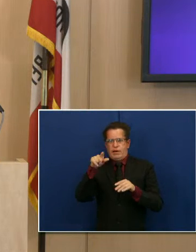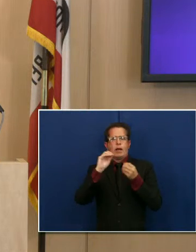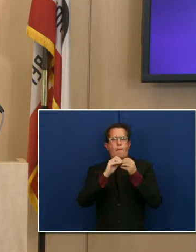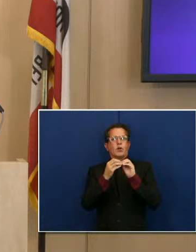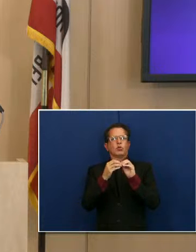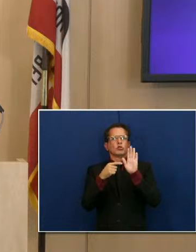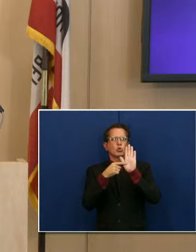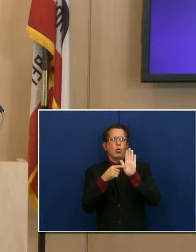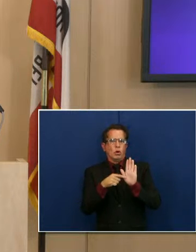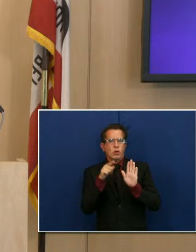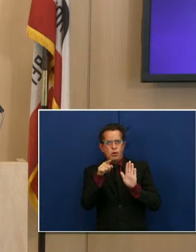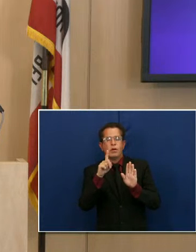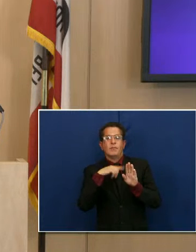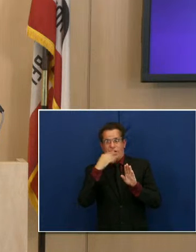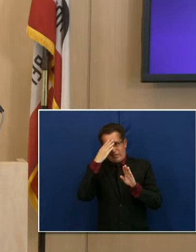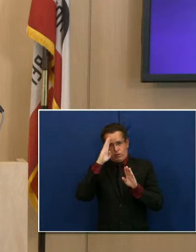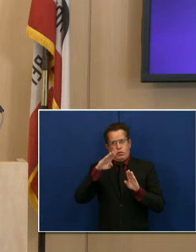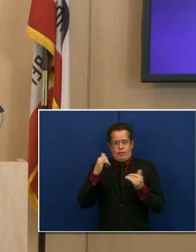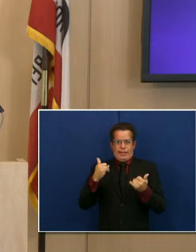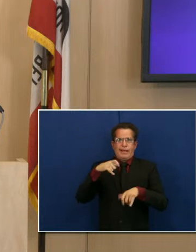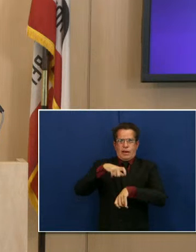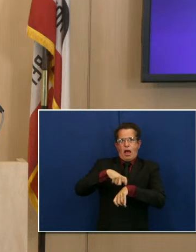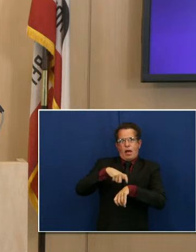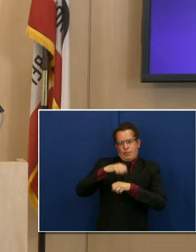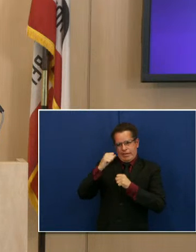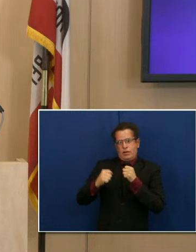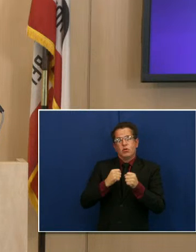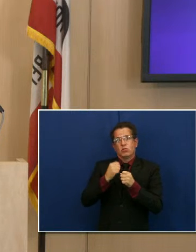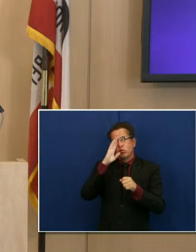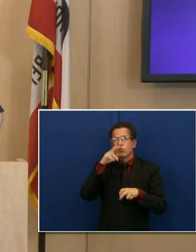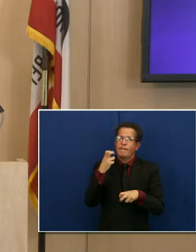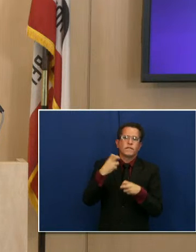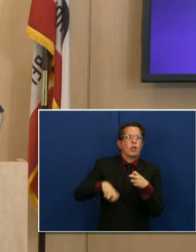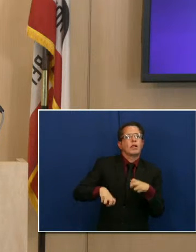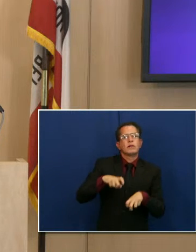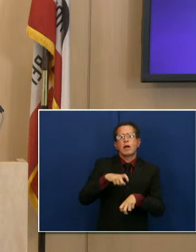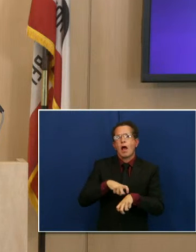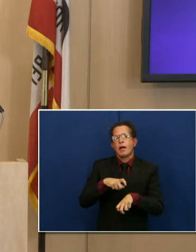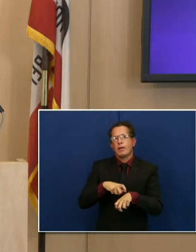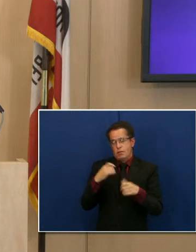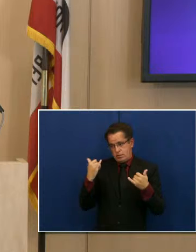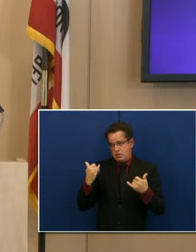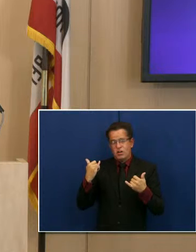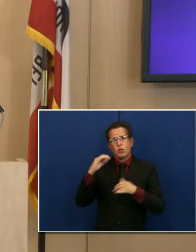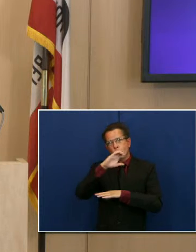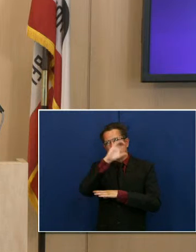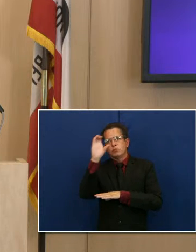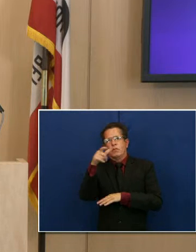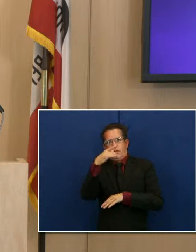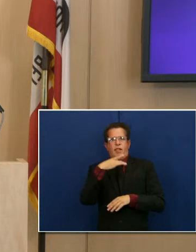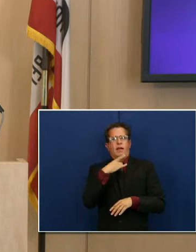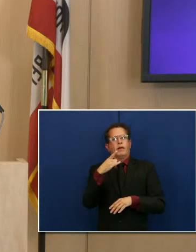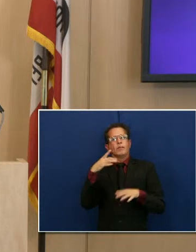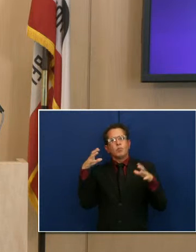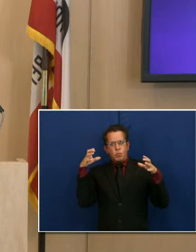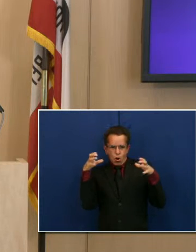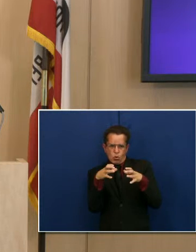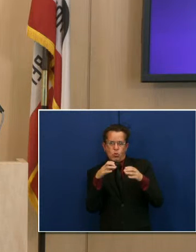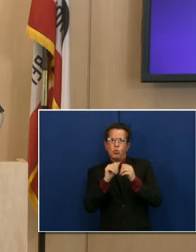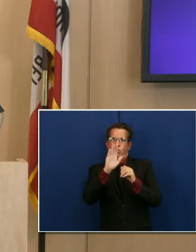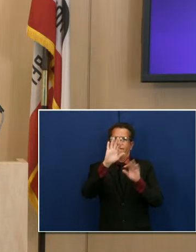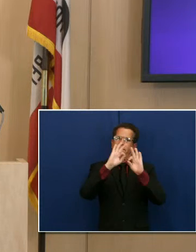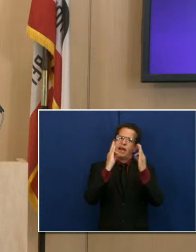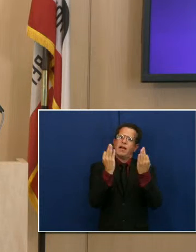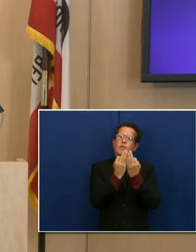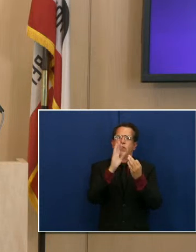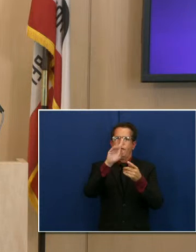difficult this time of year is for so many of us. The holidays are supposed to be a time when we get together with family and friends, and unfortunately